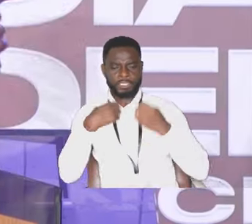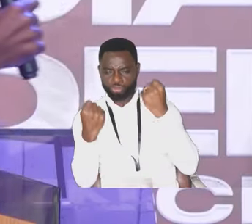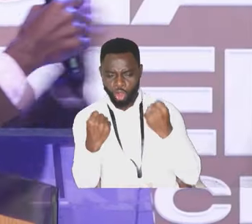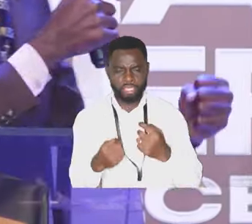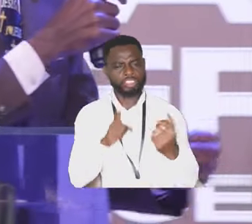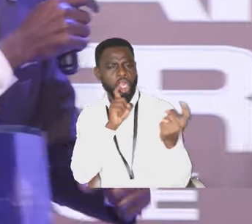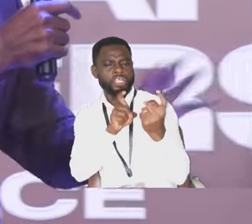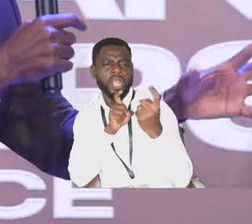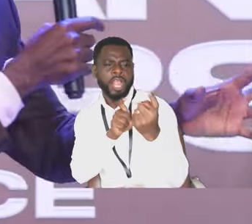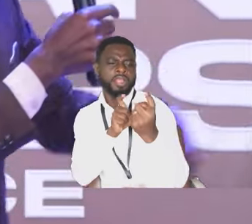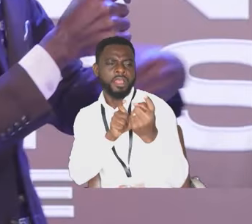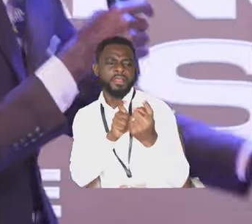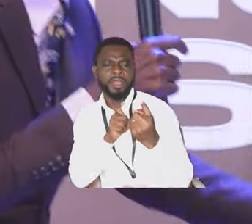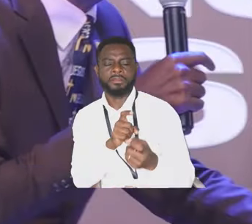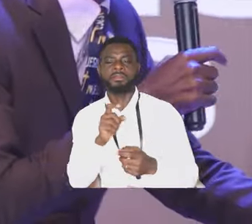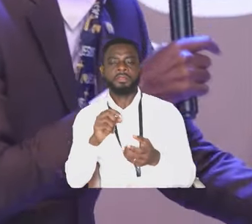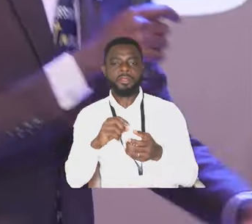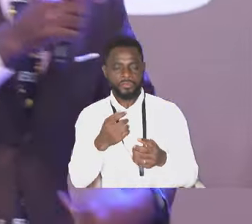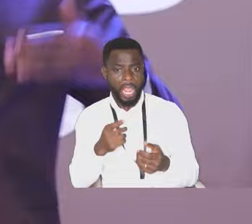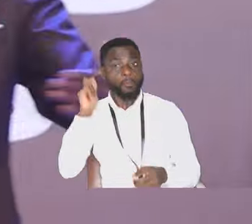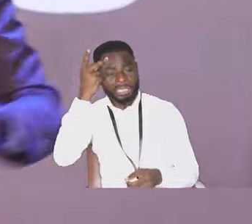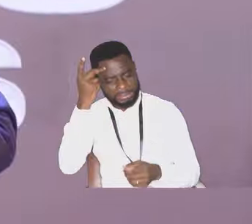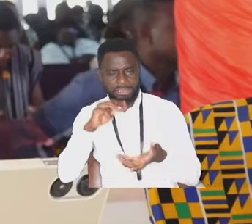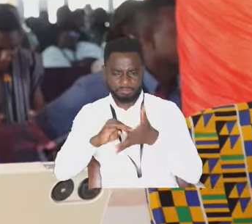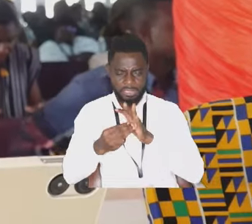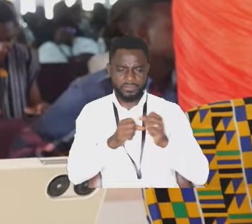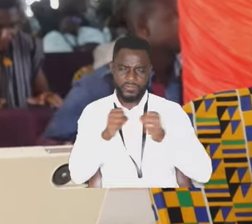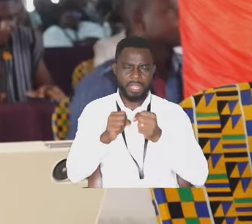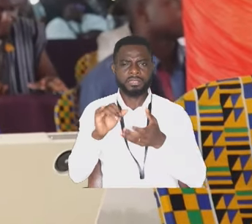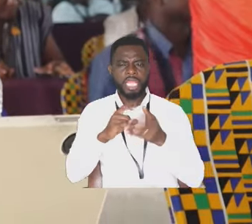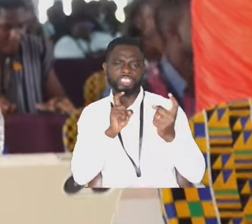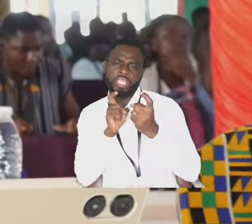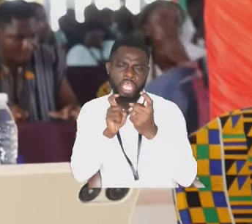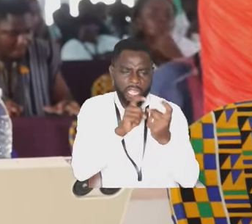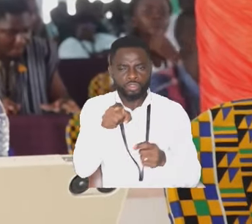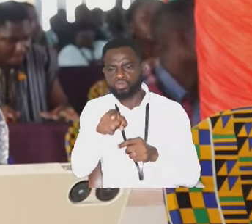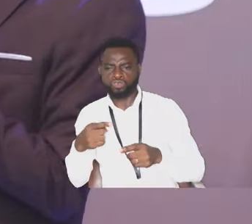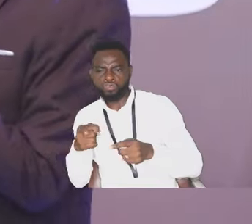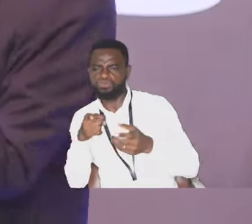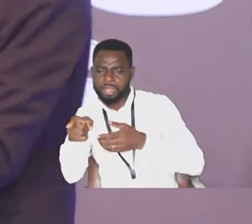strong, and then you go and fight. As for politics, it's fighting all. So he said,